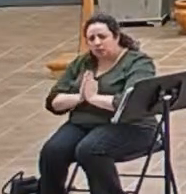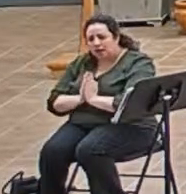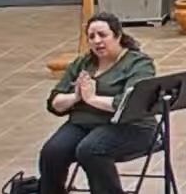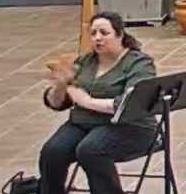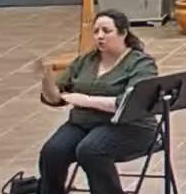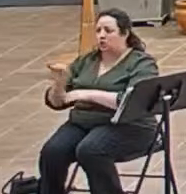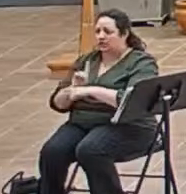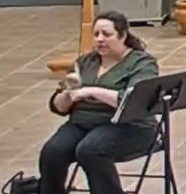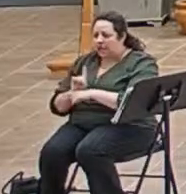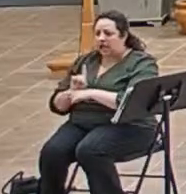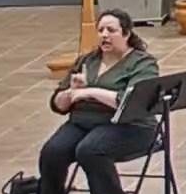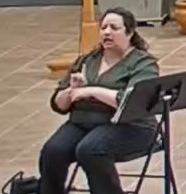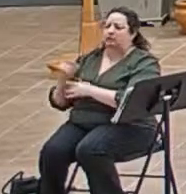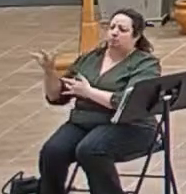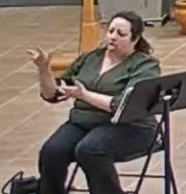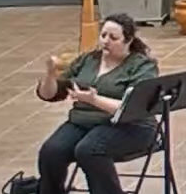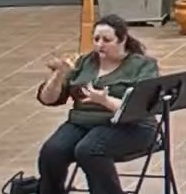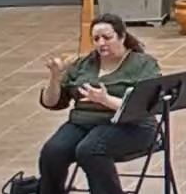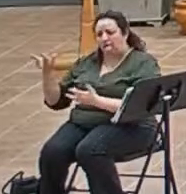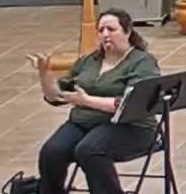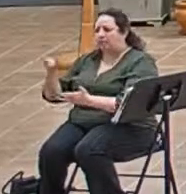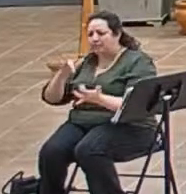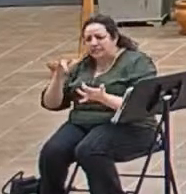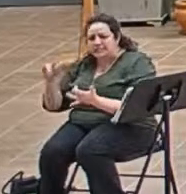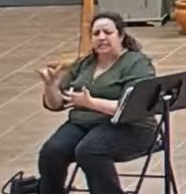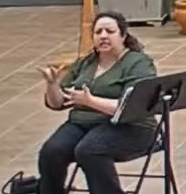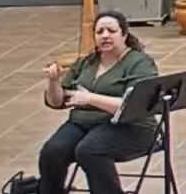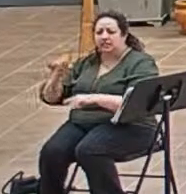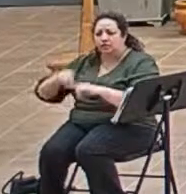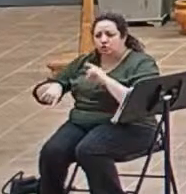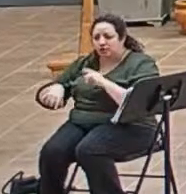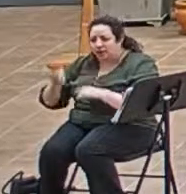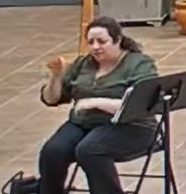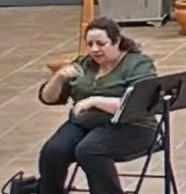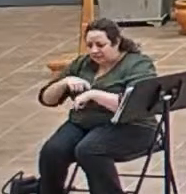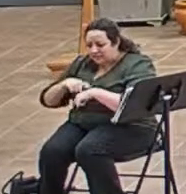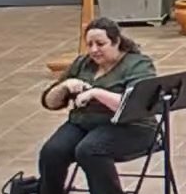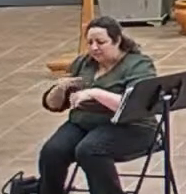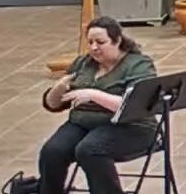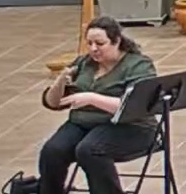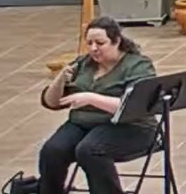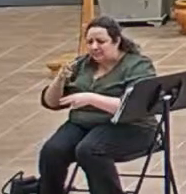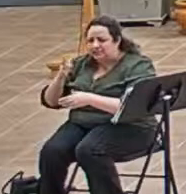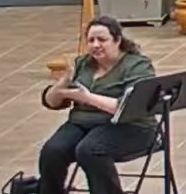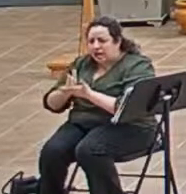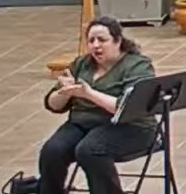right? But do you find it difficult to try to get your treasure?